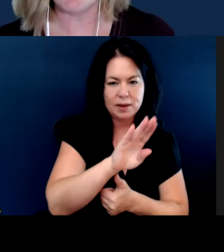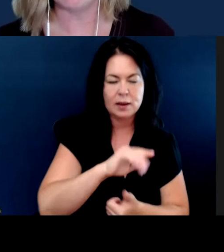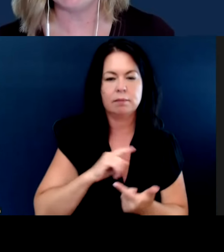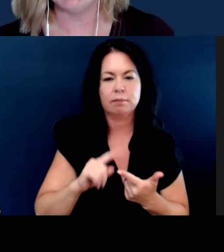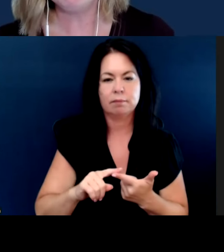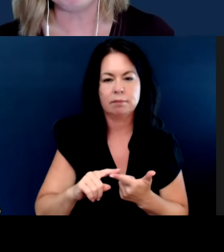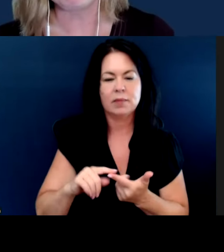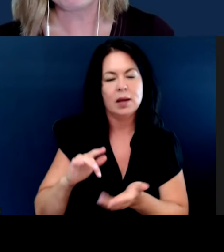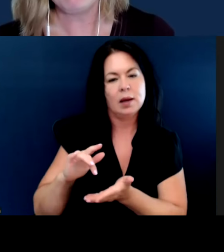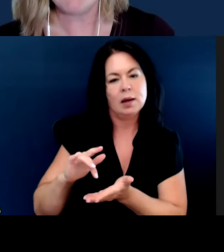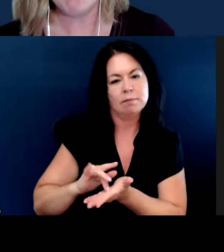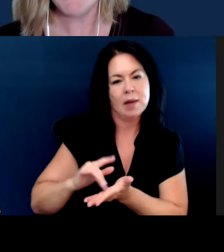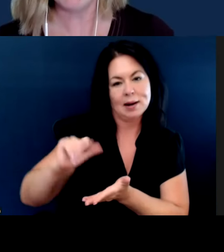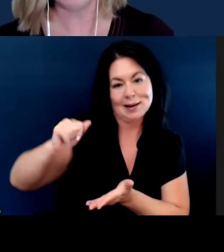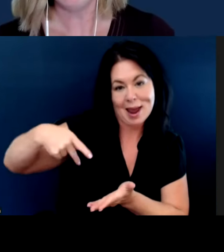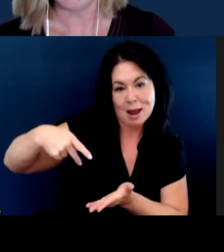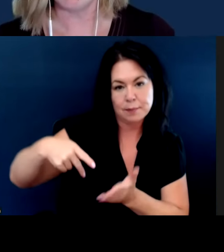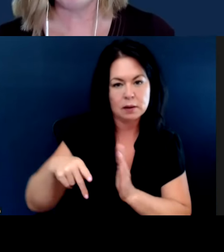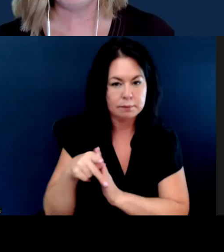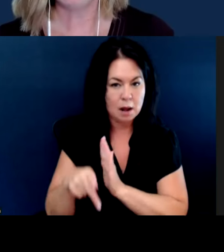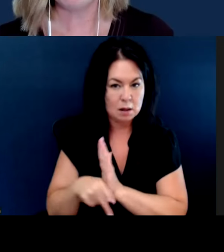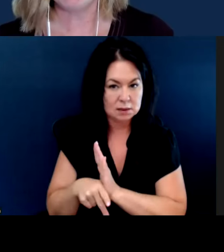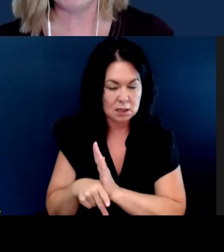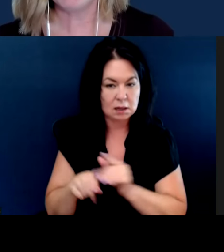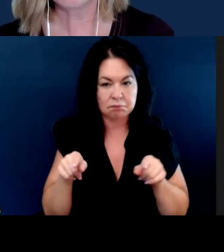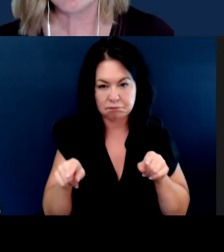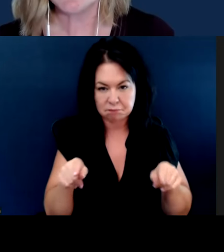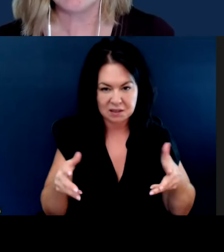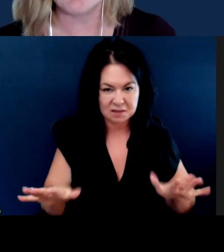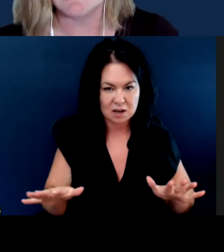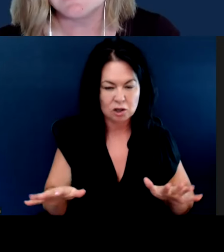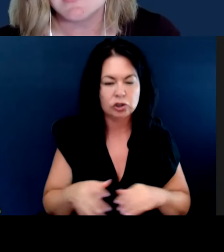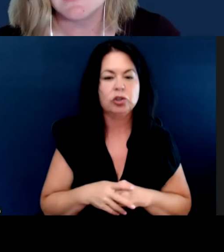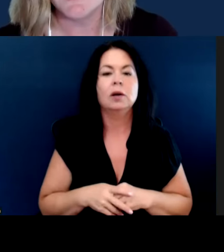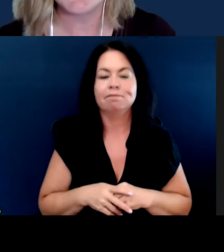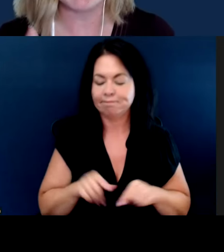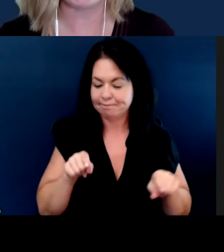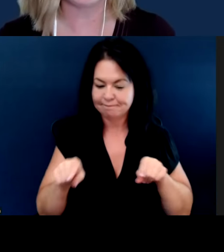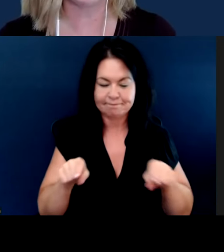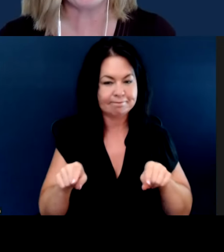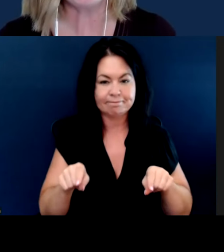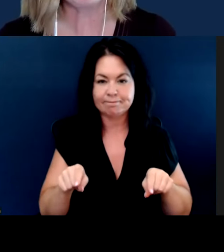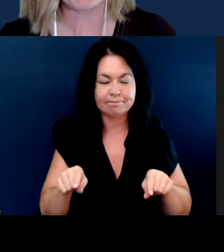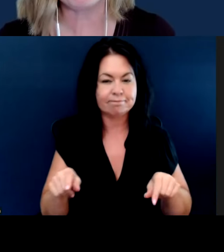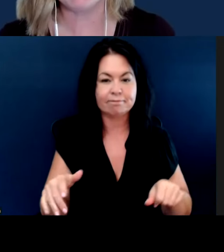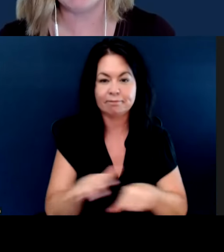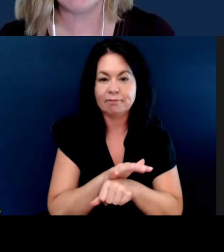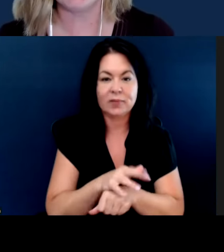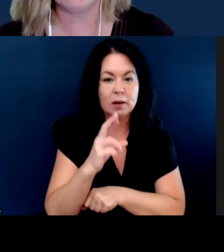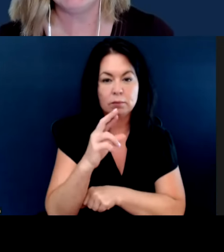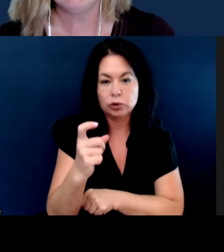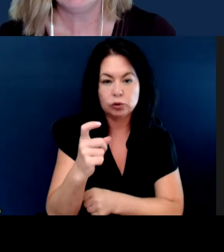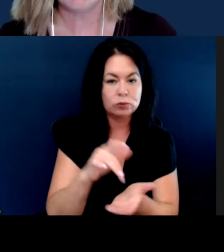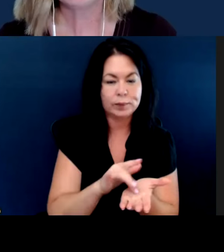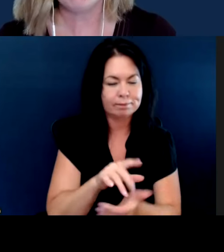Medigap policy, but these don't cover prescription drugs, with the exception of some in Part B that we